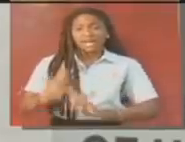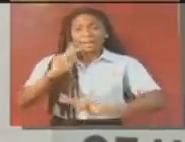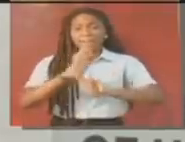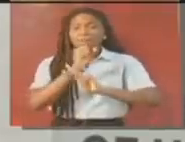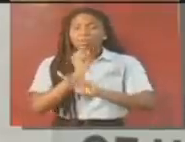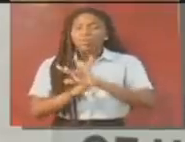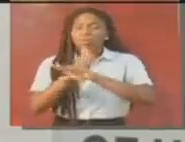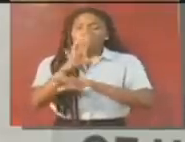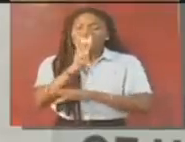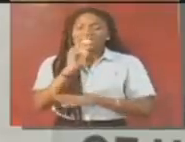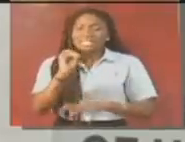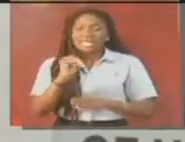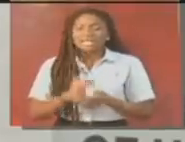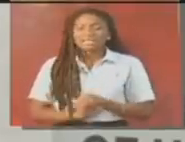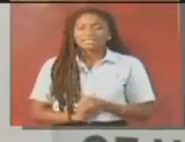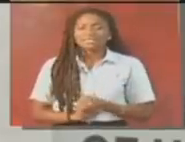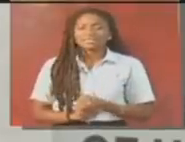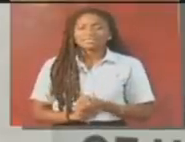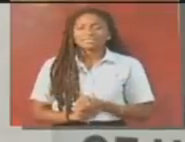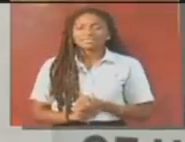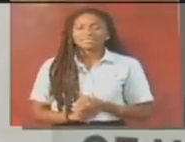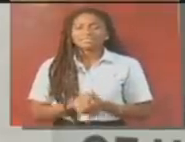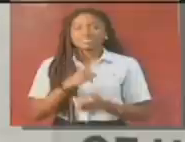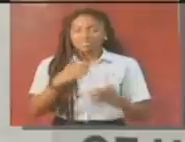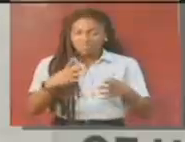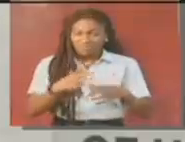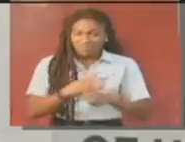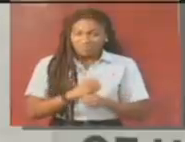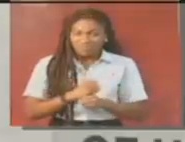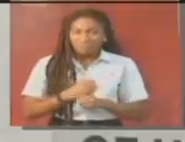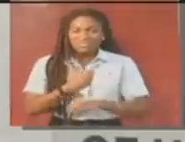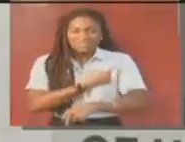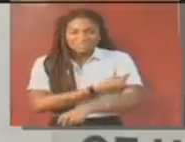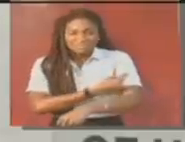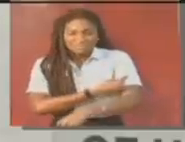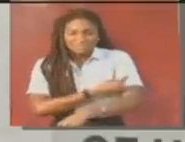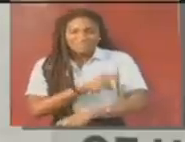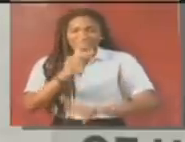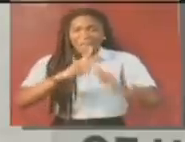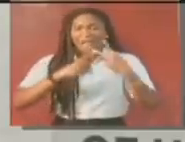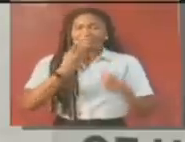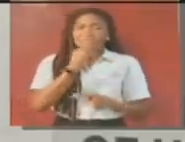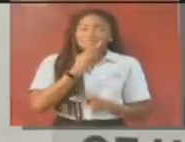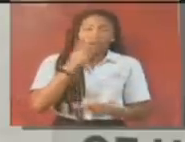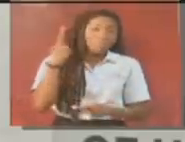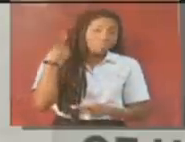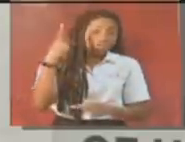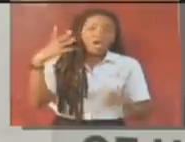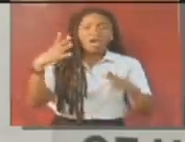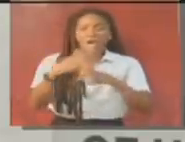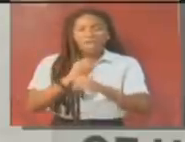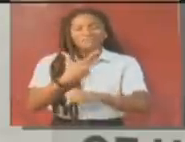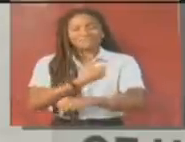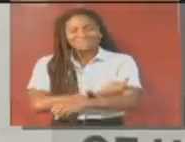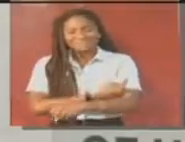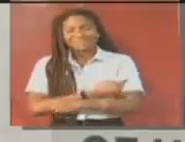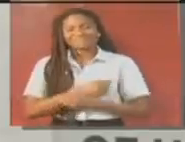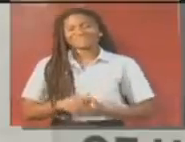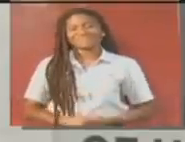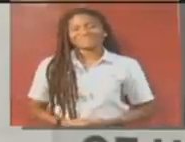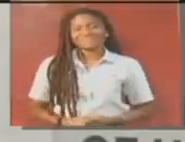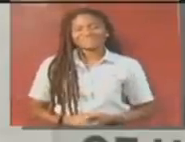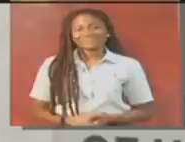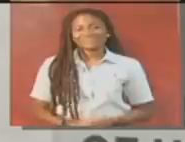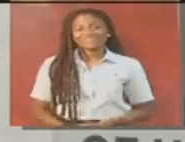and those over 60 with comorbidities. The immense success of the mass vaccination sites